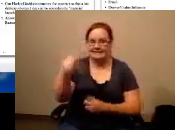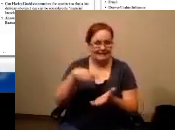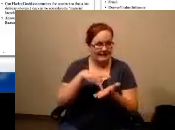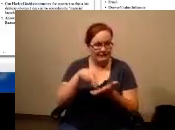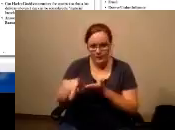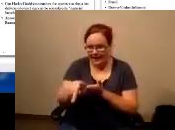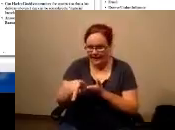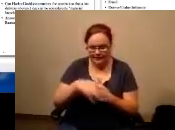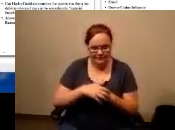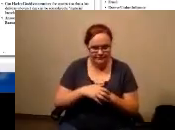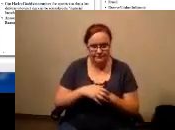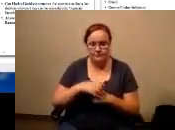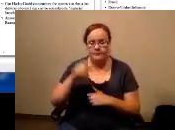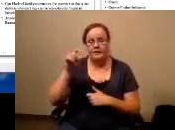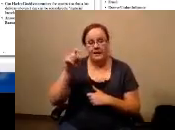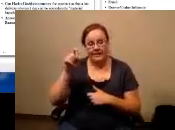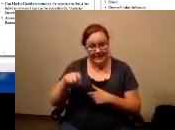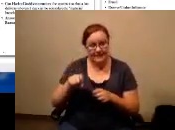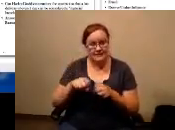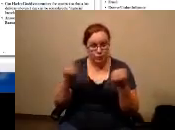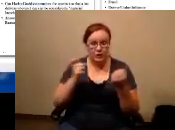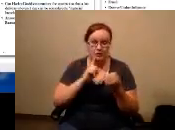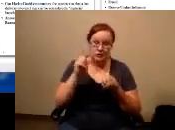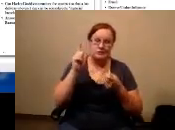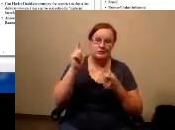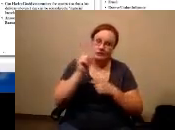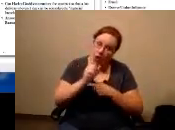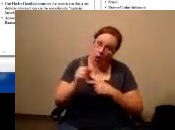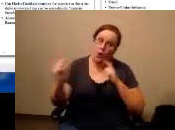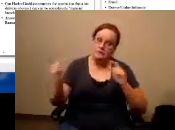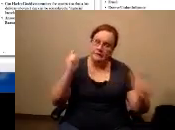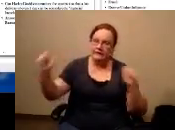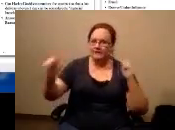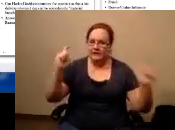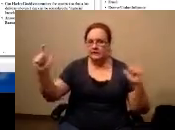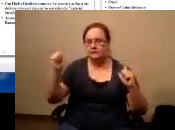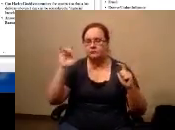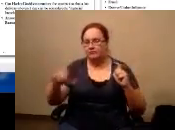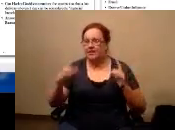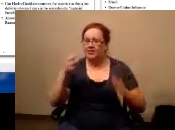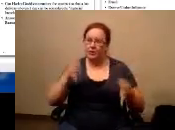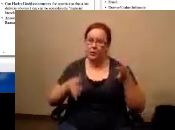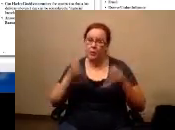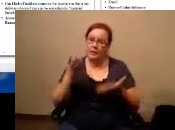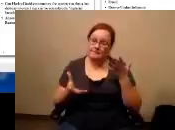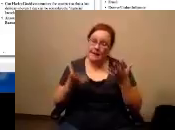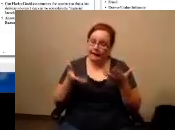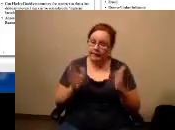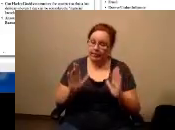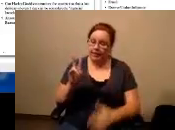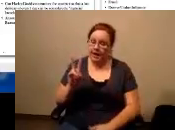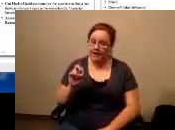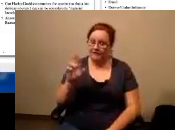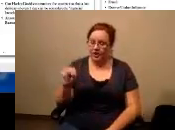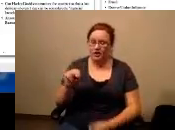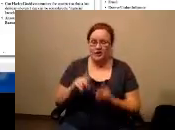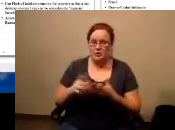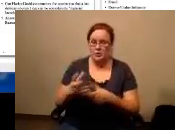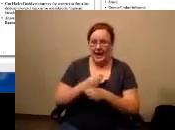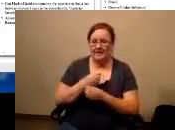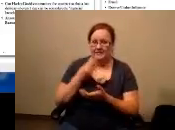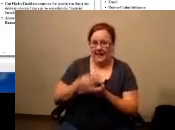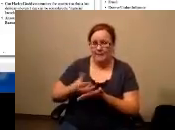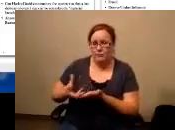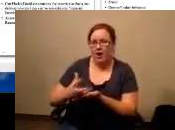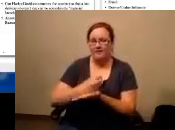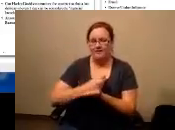In fact, this breach is so significant that the court might well allow Byrd to recover his lost profits